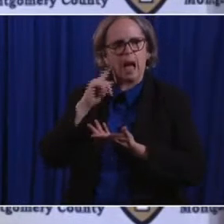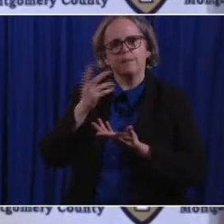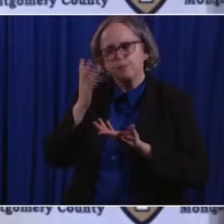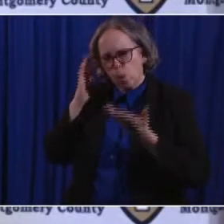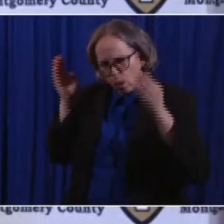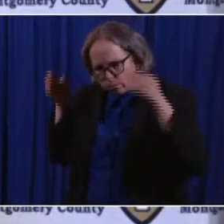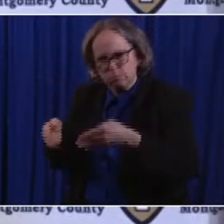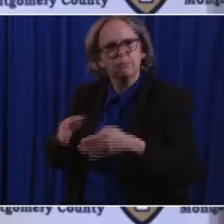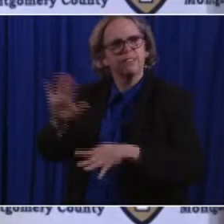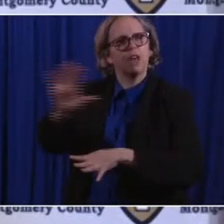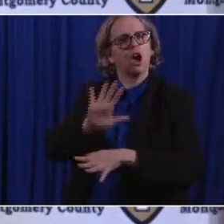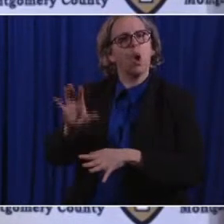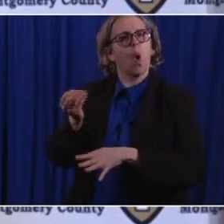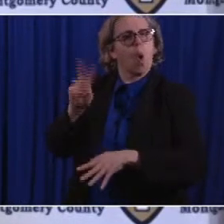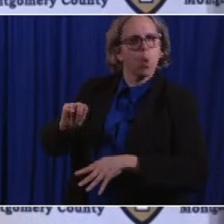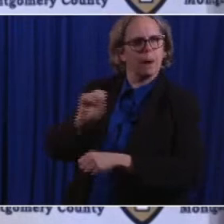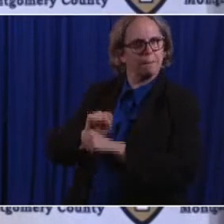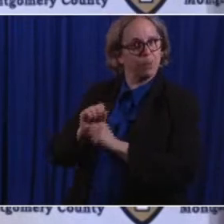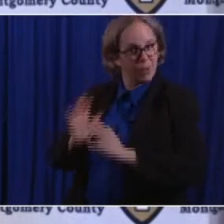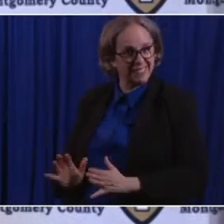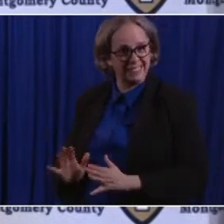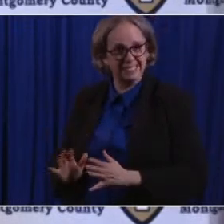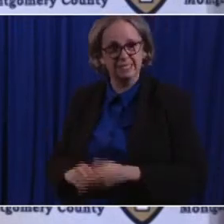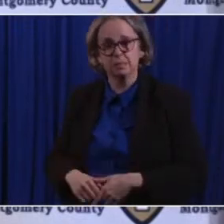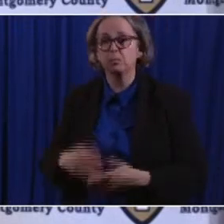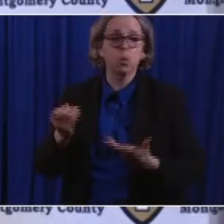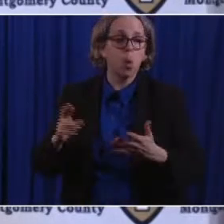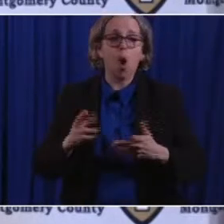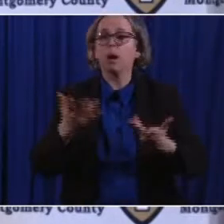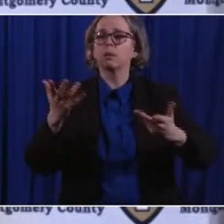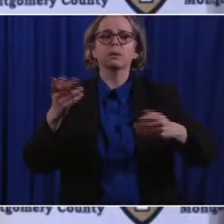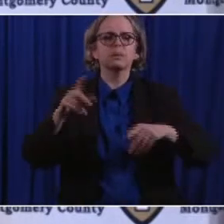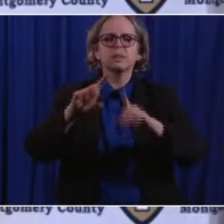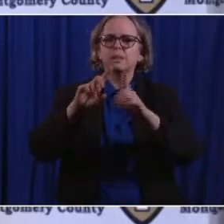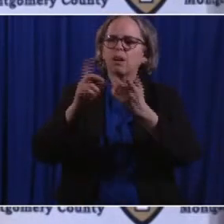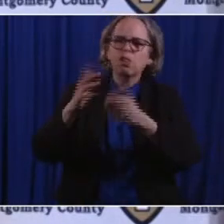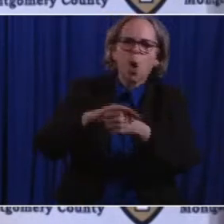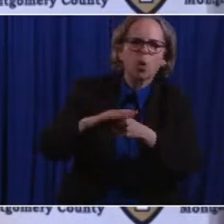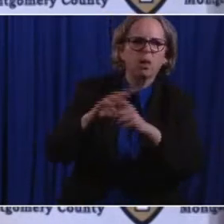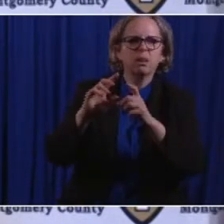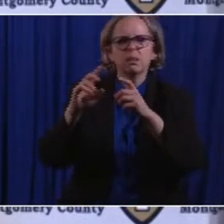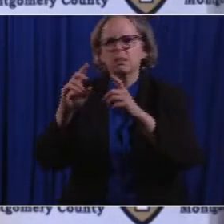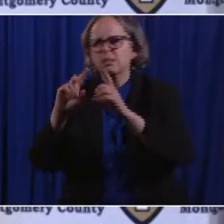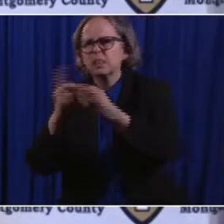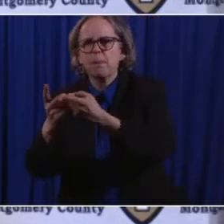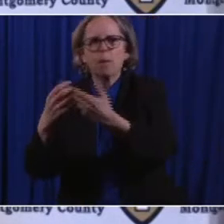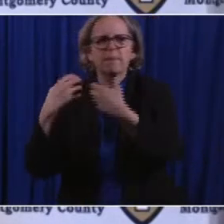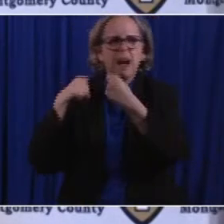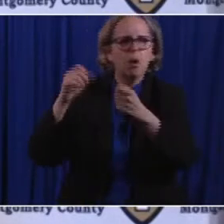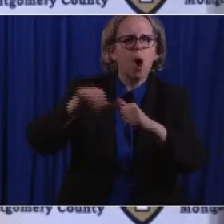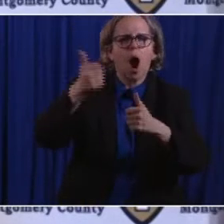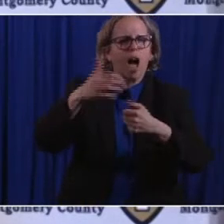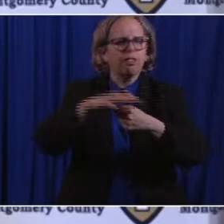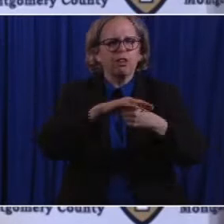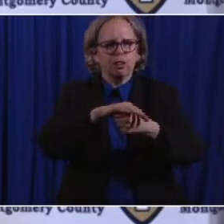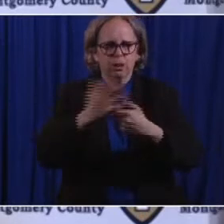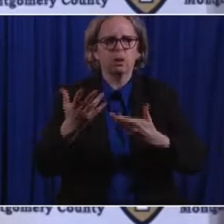they can partner with local employers, labor unions, other organizations to provide the